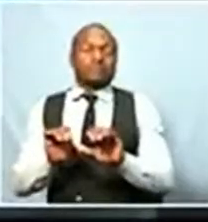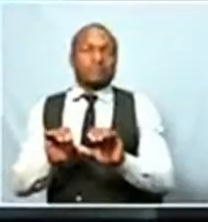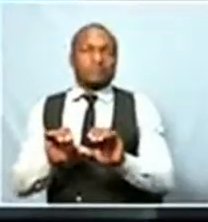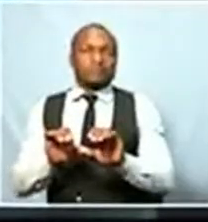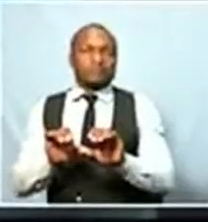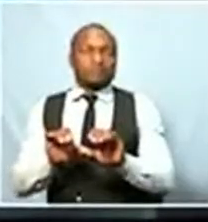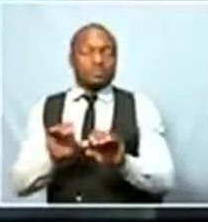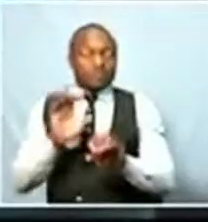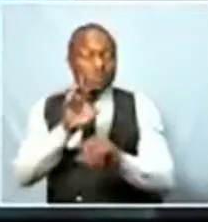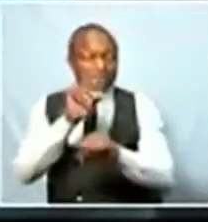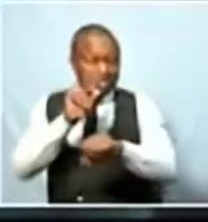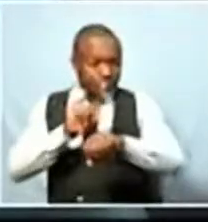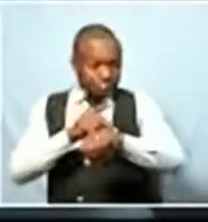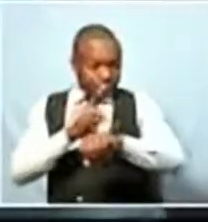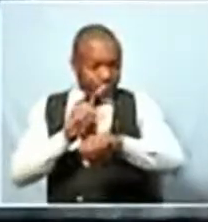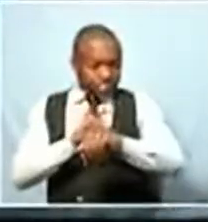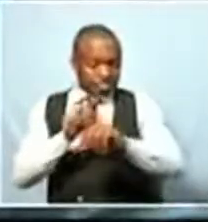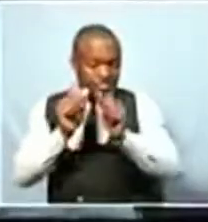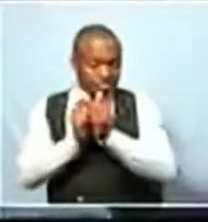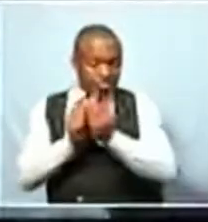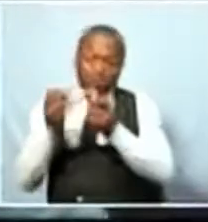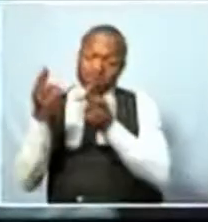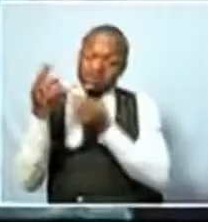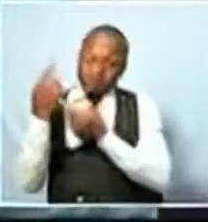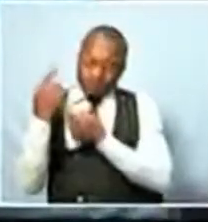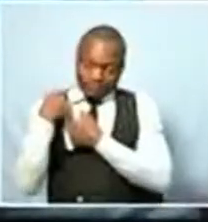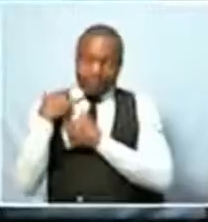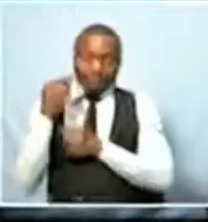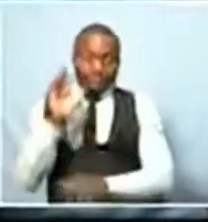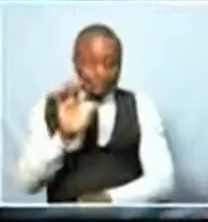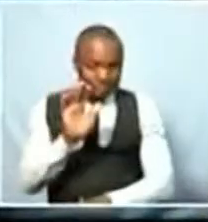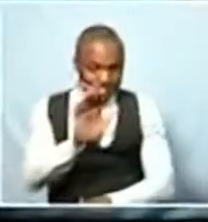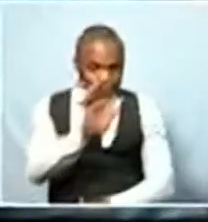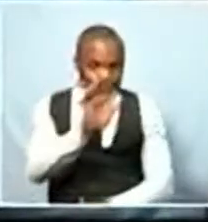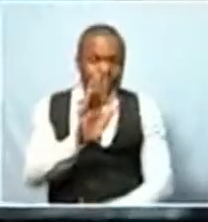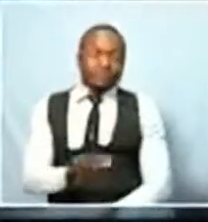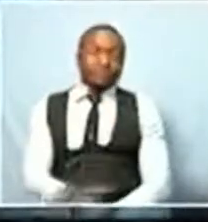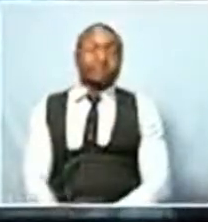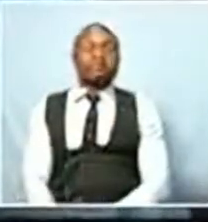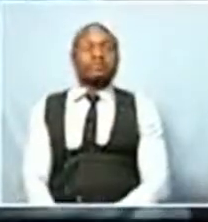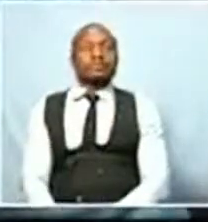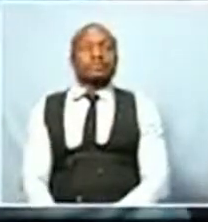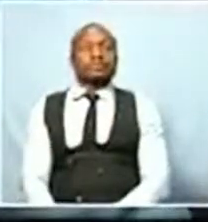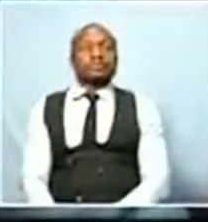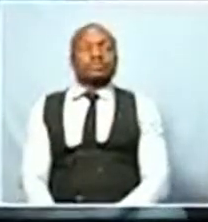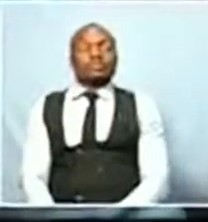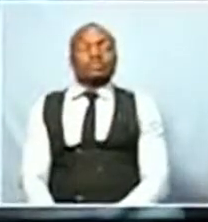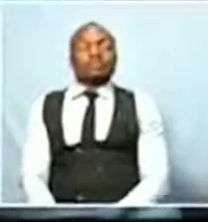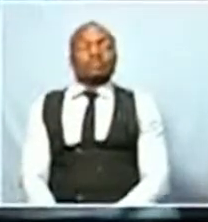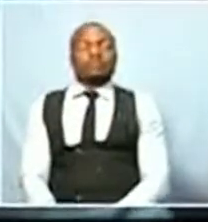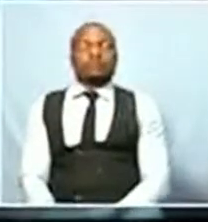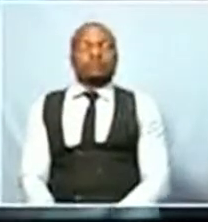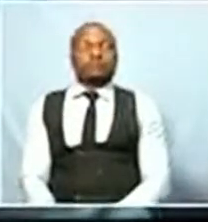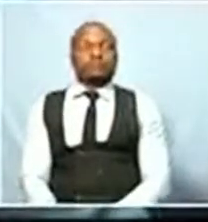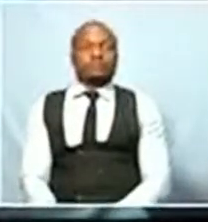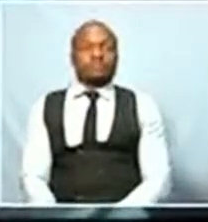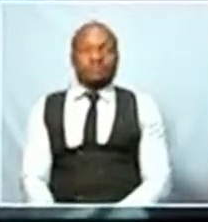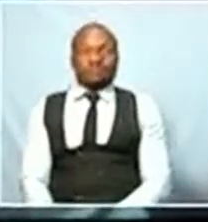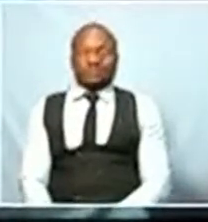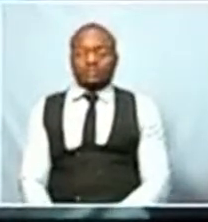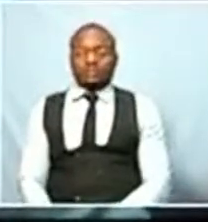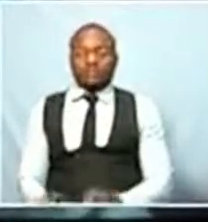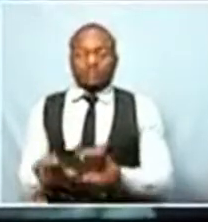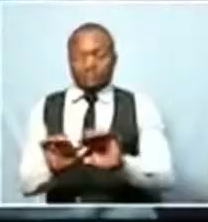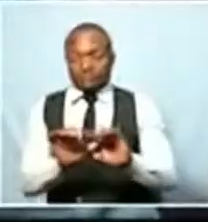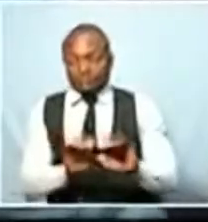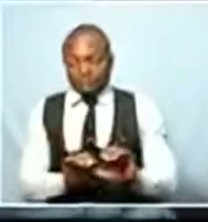Their duties and responsibilities that they play,